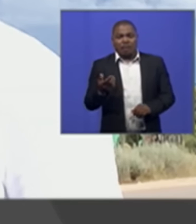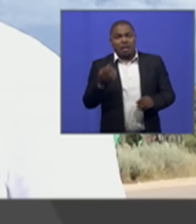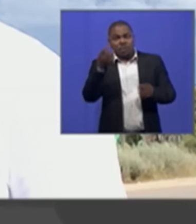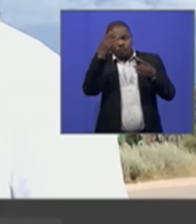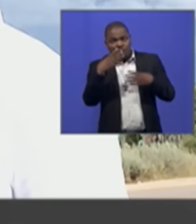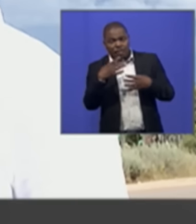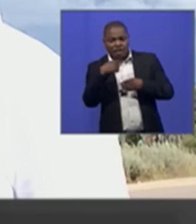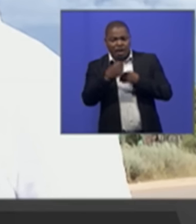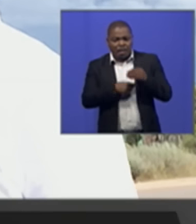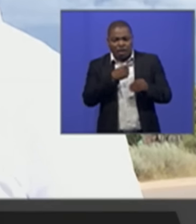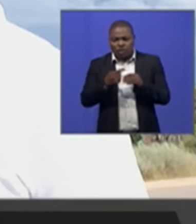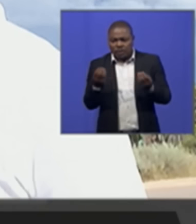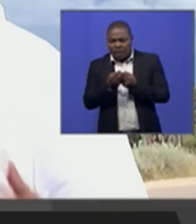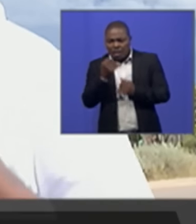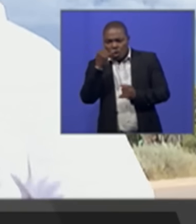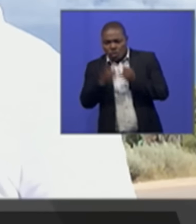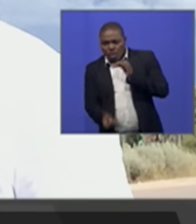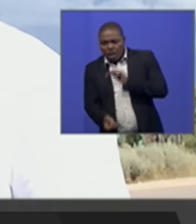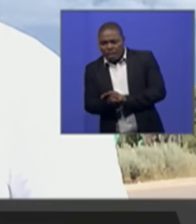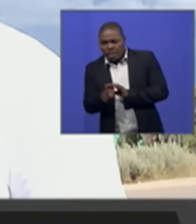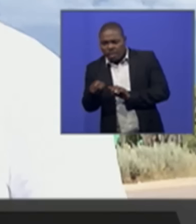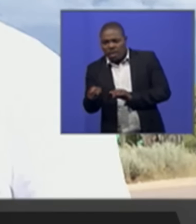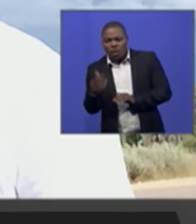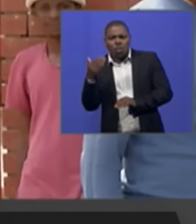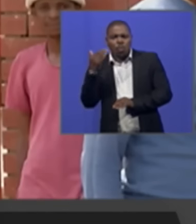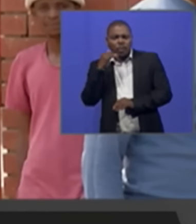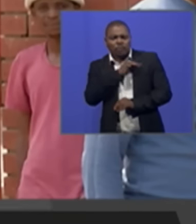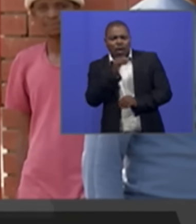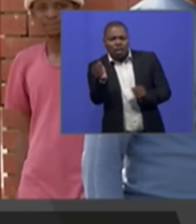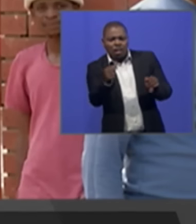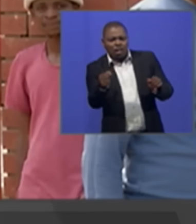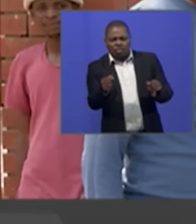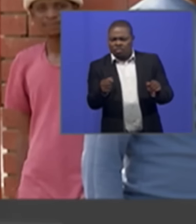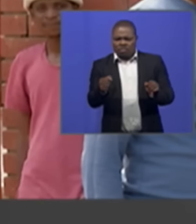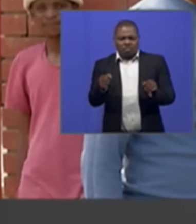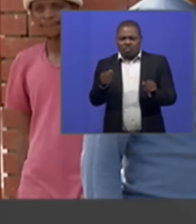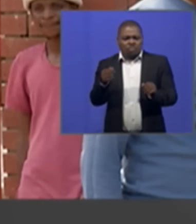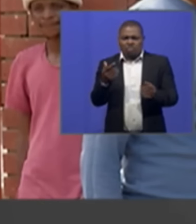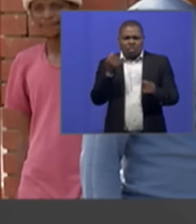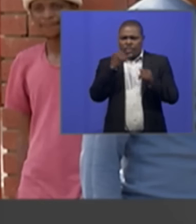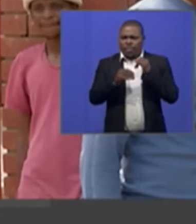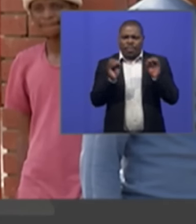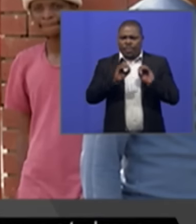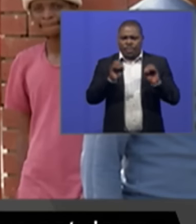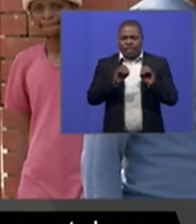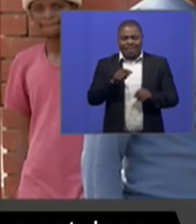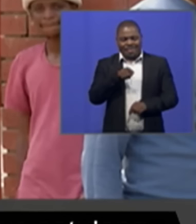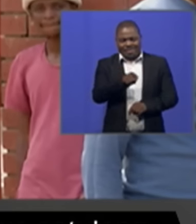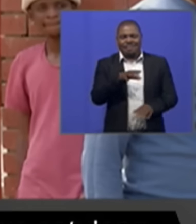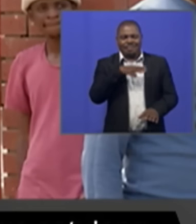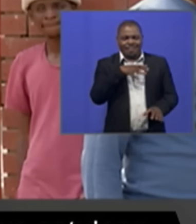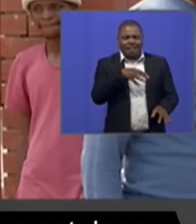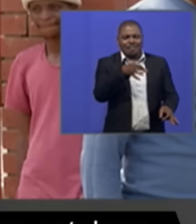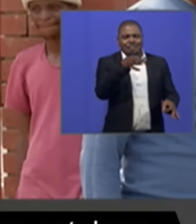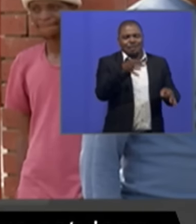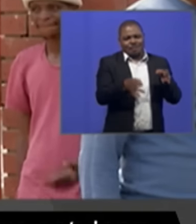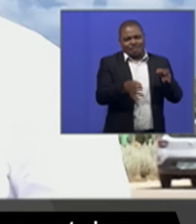sa siamang se se diragetseng ga gone go thapiwa badiri bao. Re bona se e le lemena la sepolotiki ka